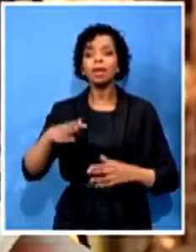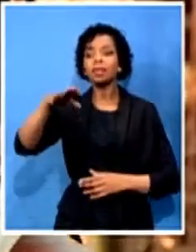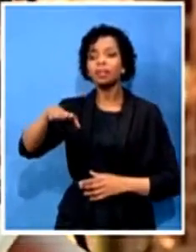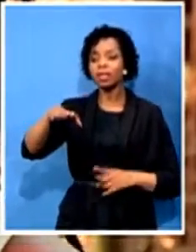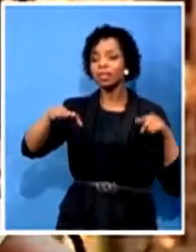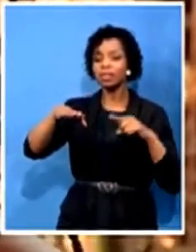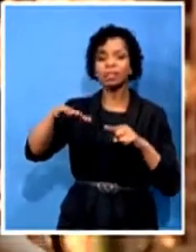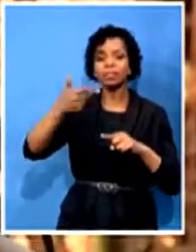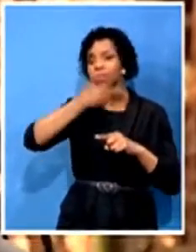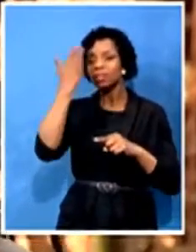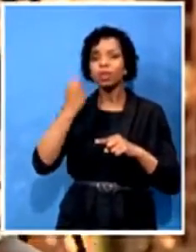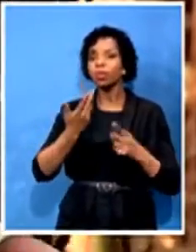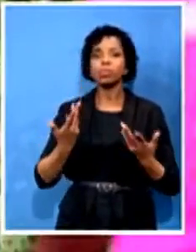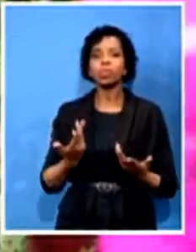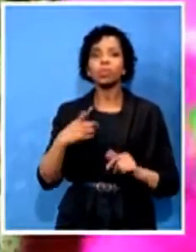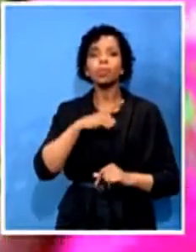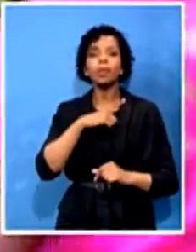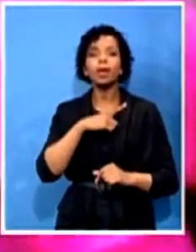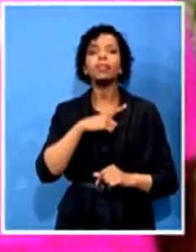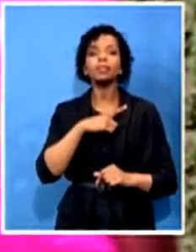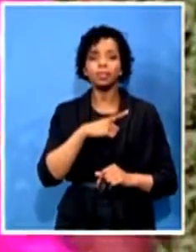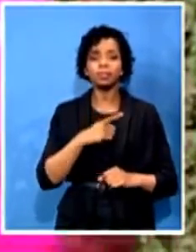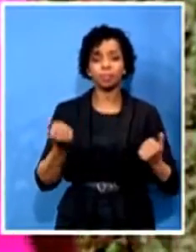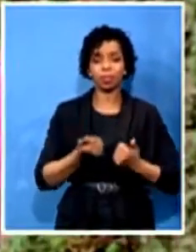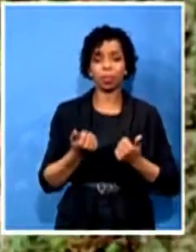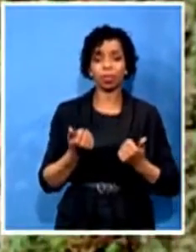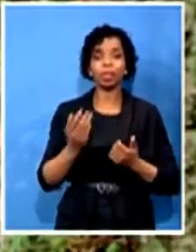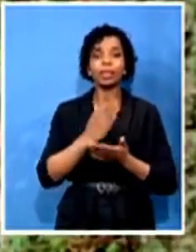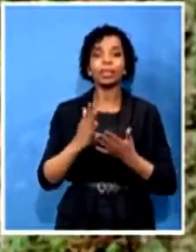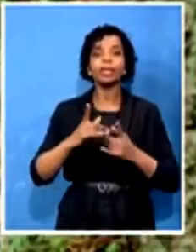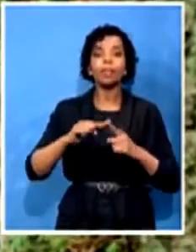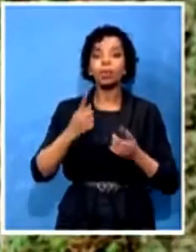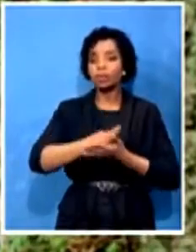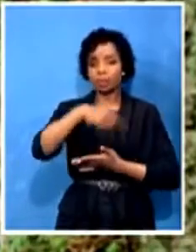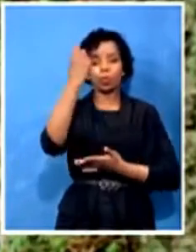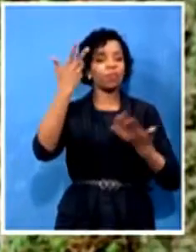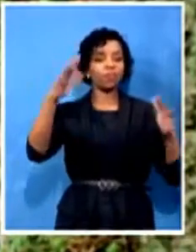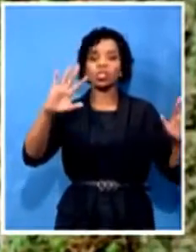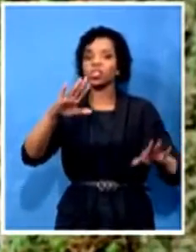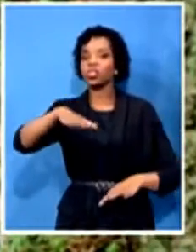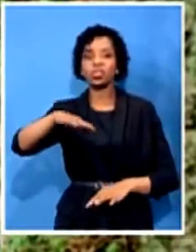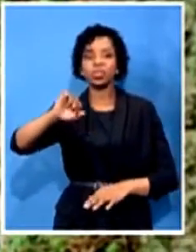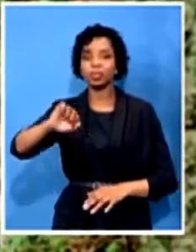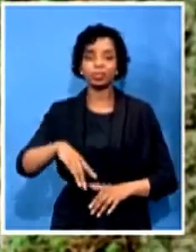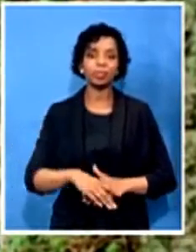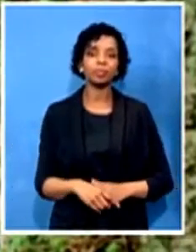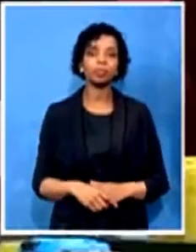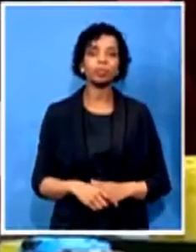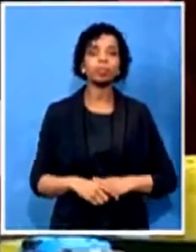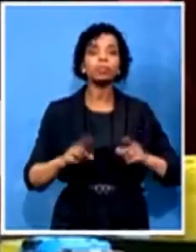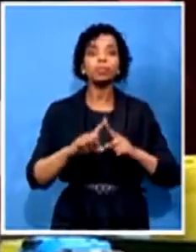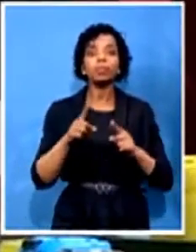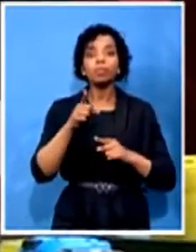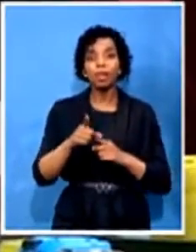have in some way sold their child. Chitungwiza is a high-density dormitory town just south of the capital, Harare.